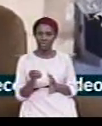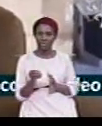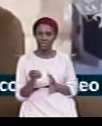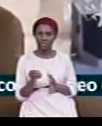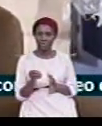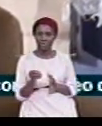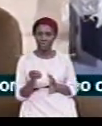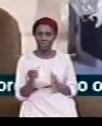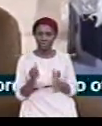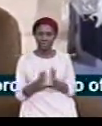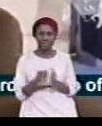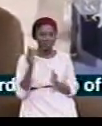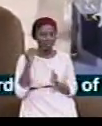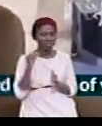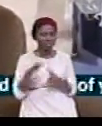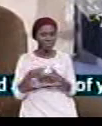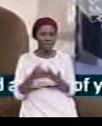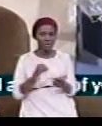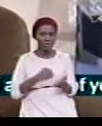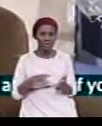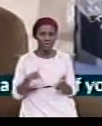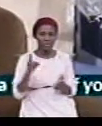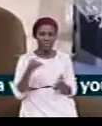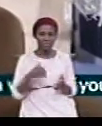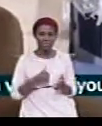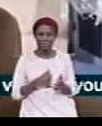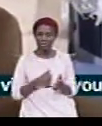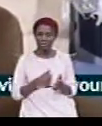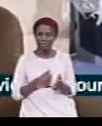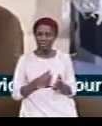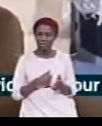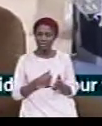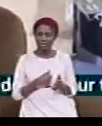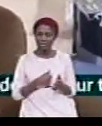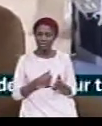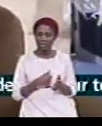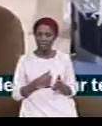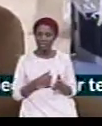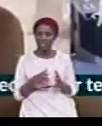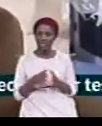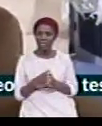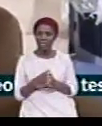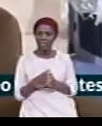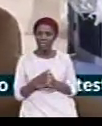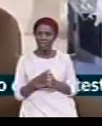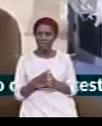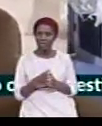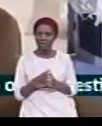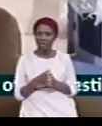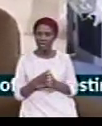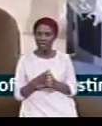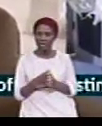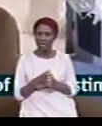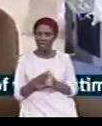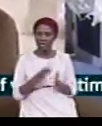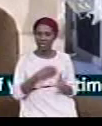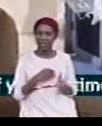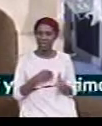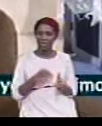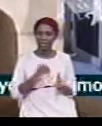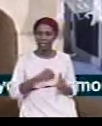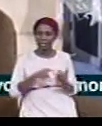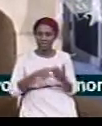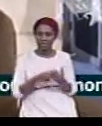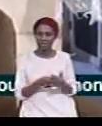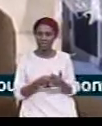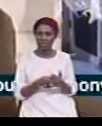that is how I found myself. Later on, I gained myself. And I started walking, even without a